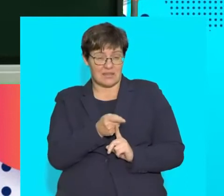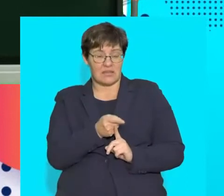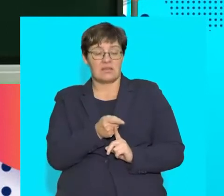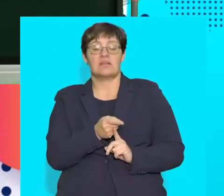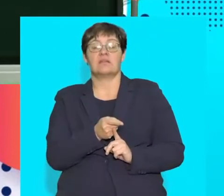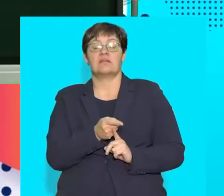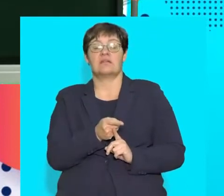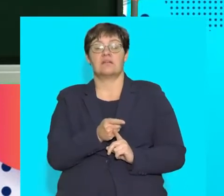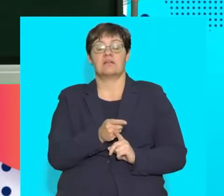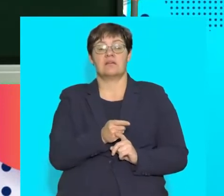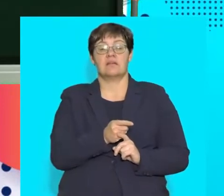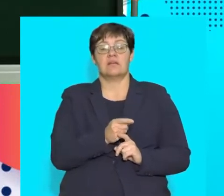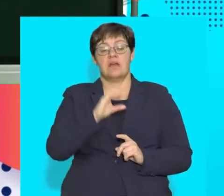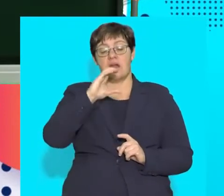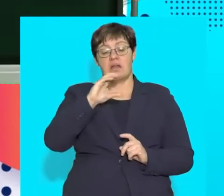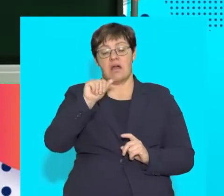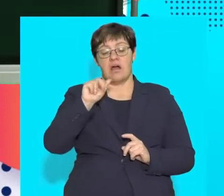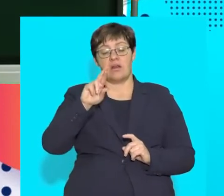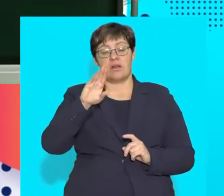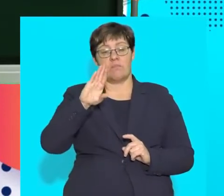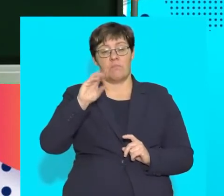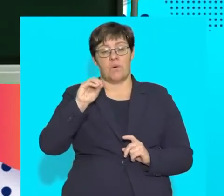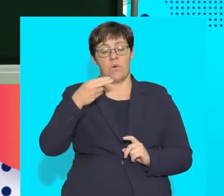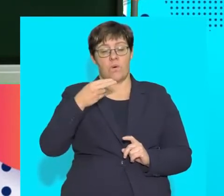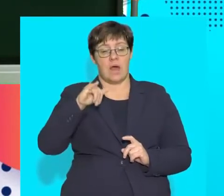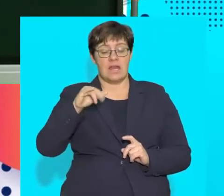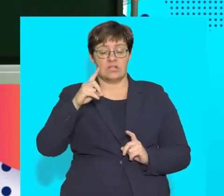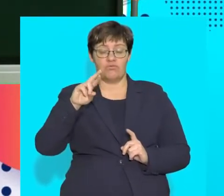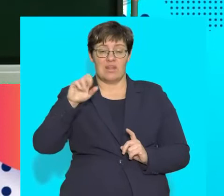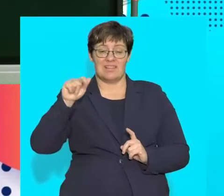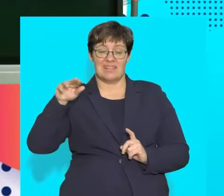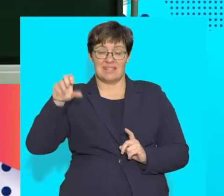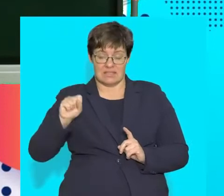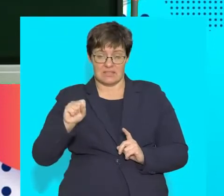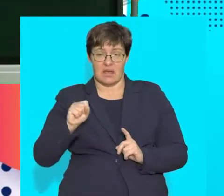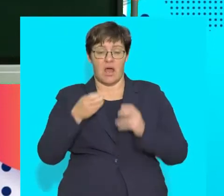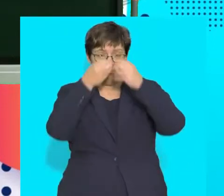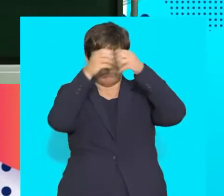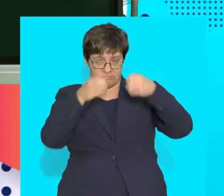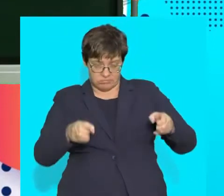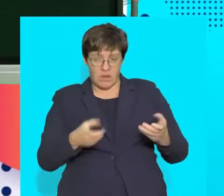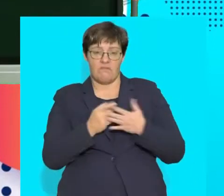the carbohydrates will be broken up into simple sugars such as glucose. The sugar levels will